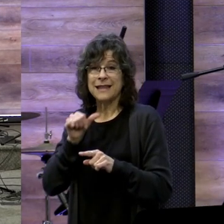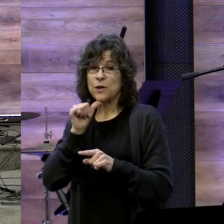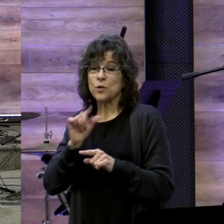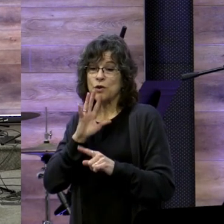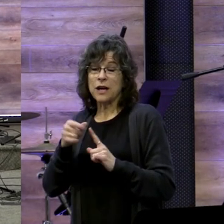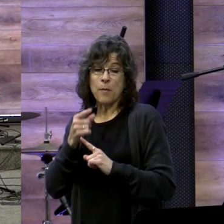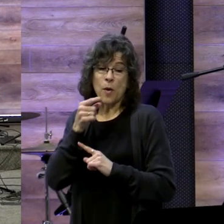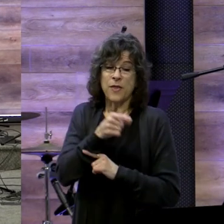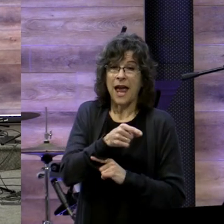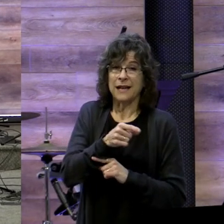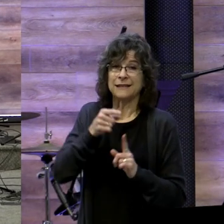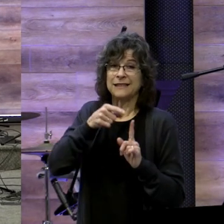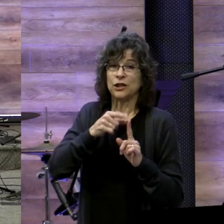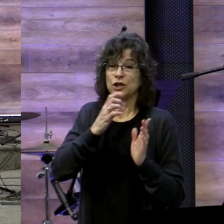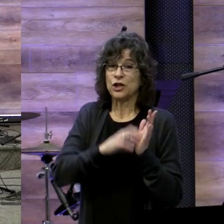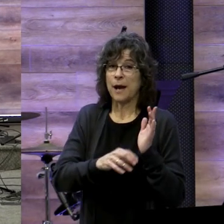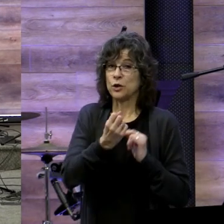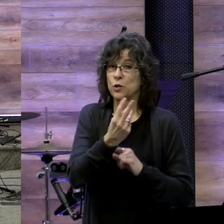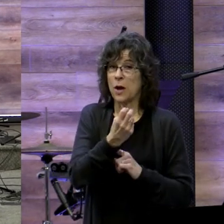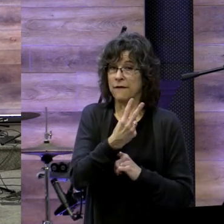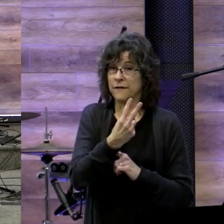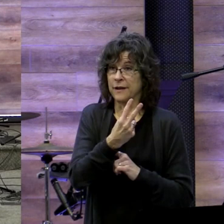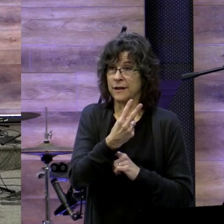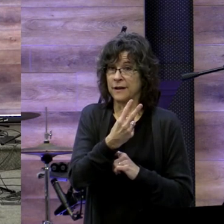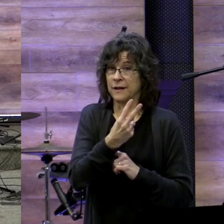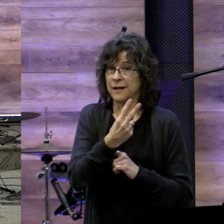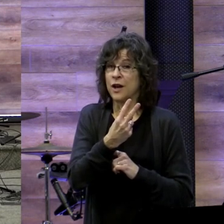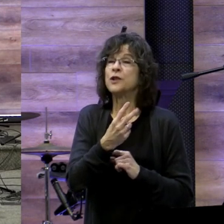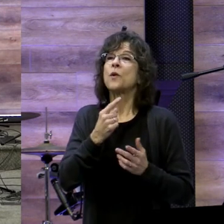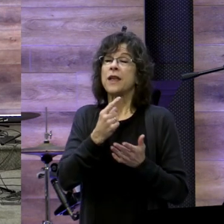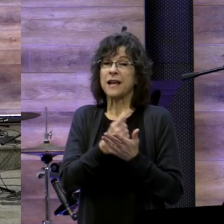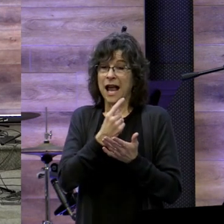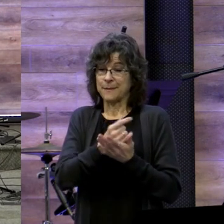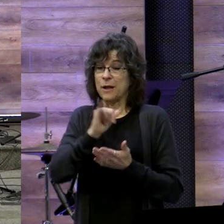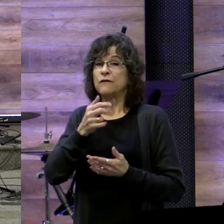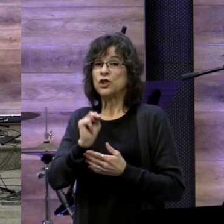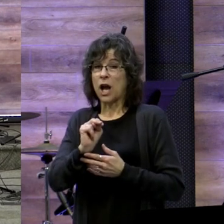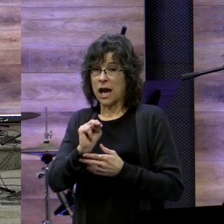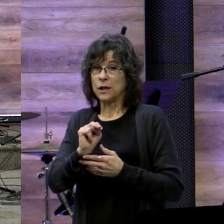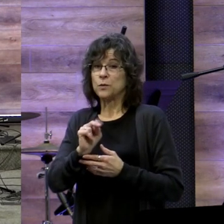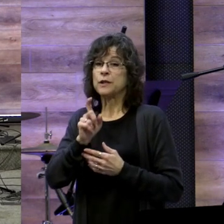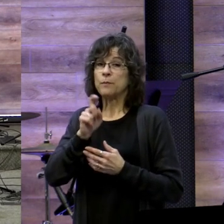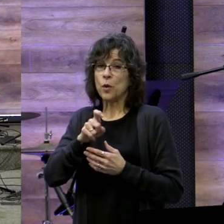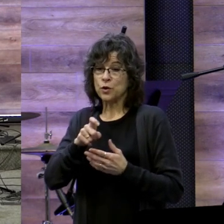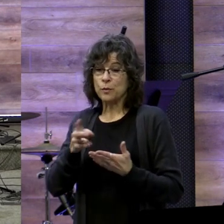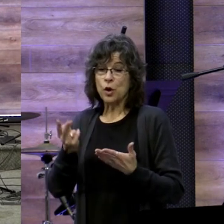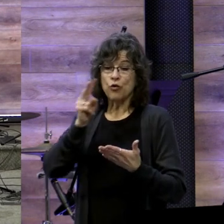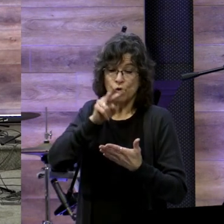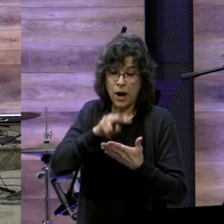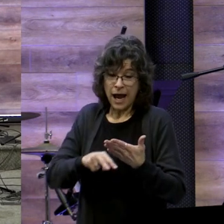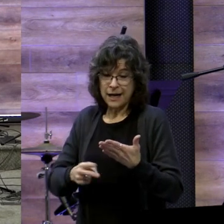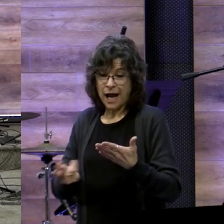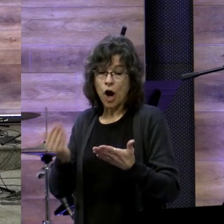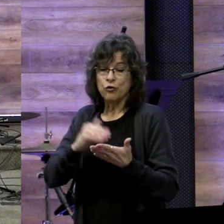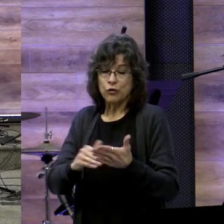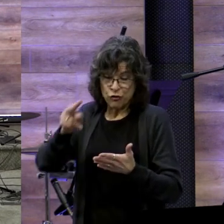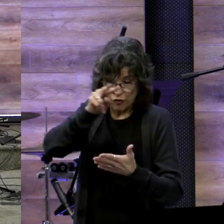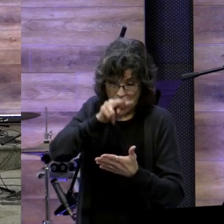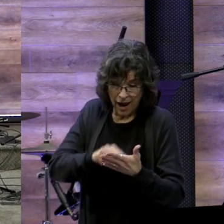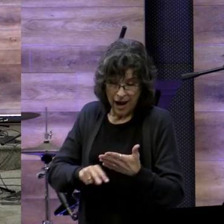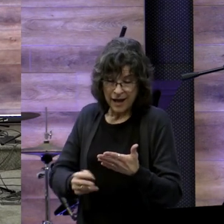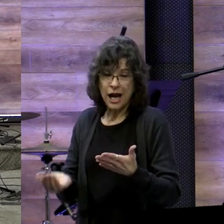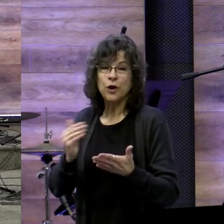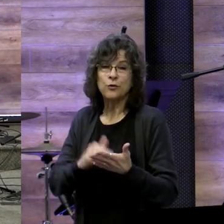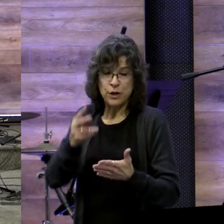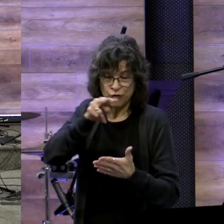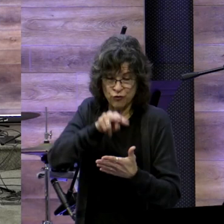chapter, chapter 12. It shows us that the Gospel of John was meant to be read and reread and understood so that you can think